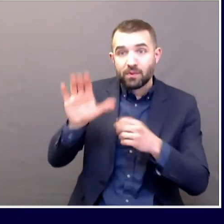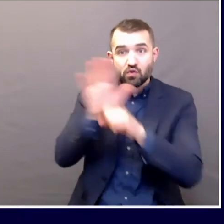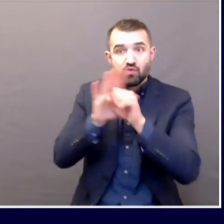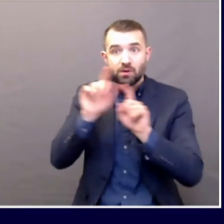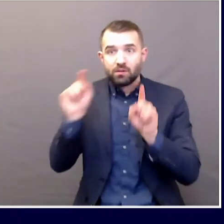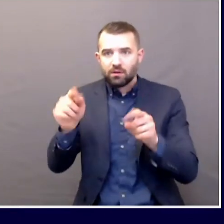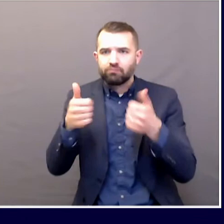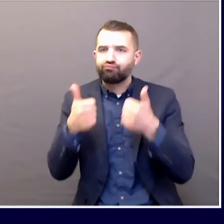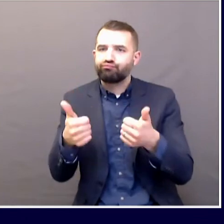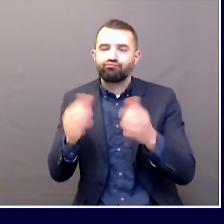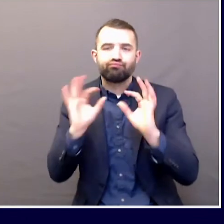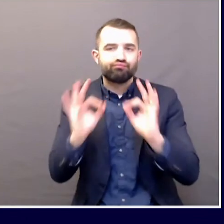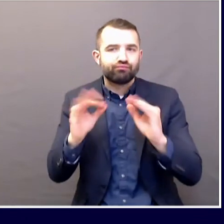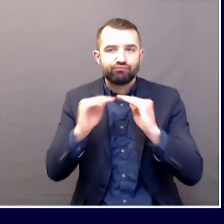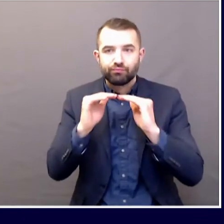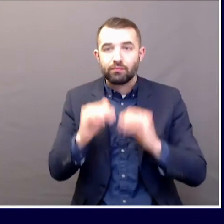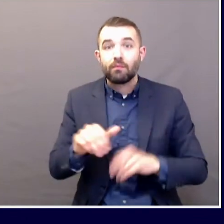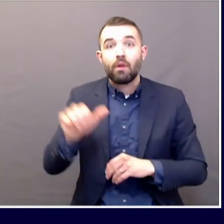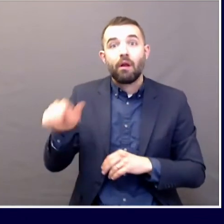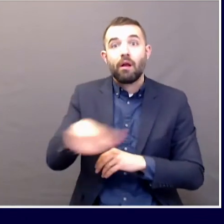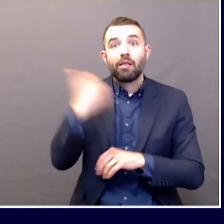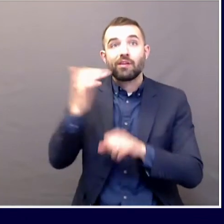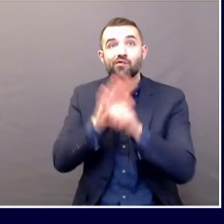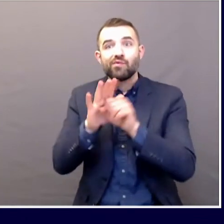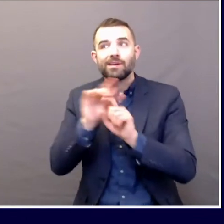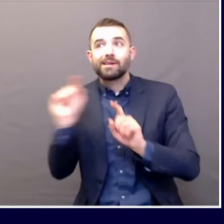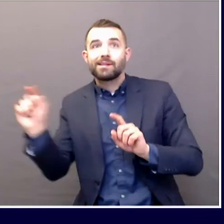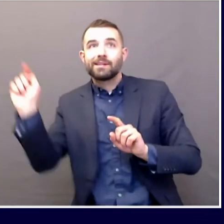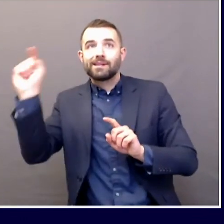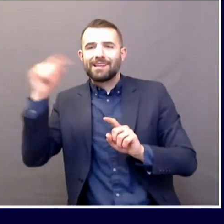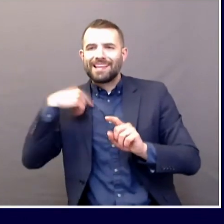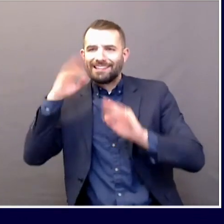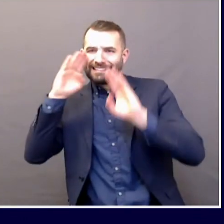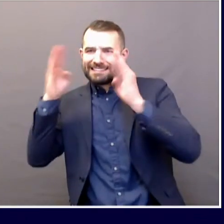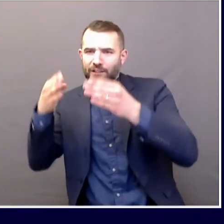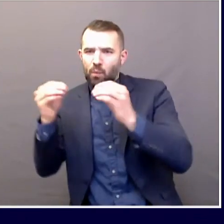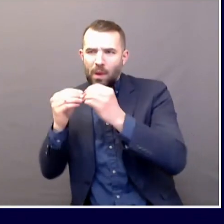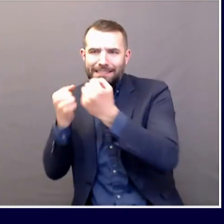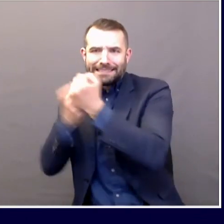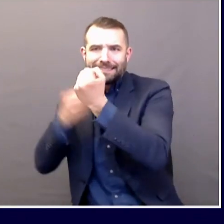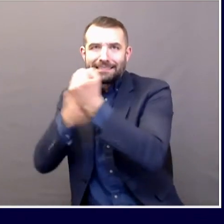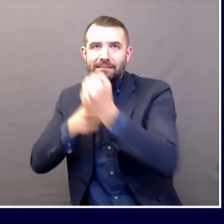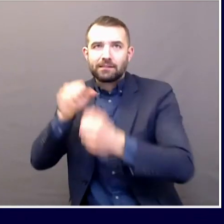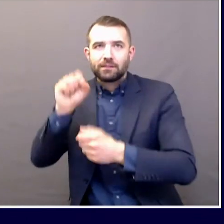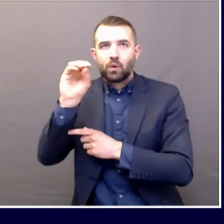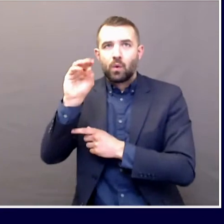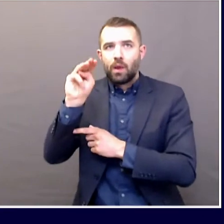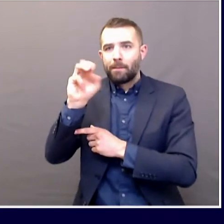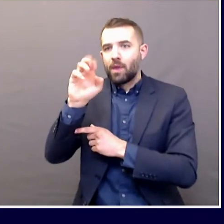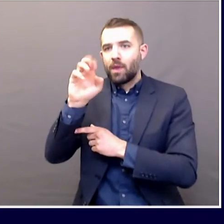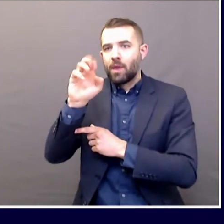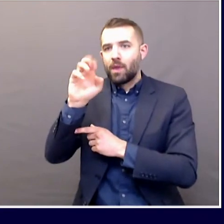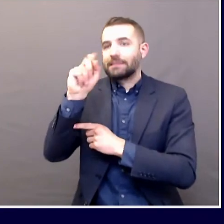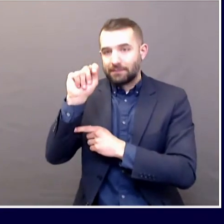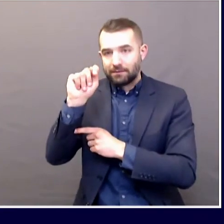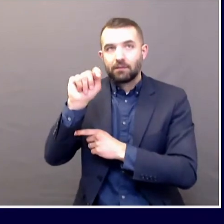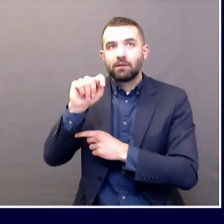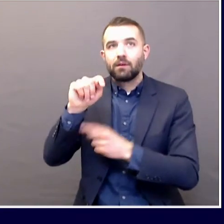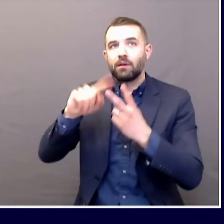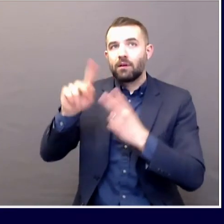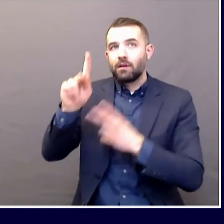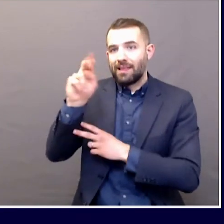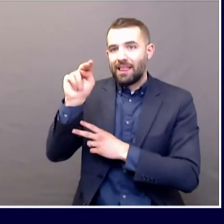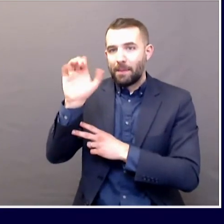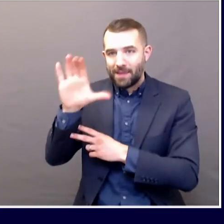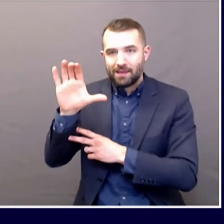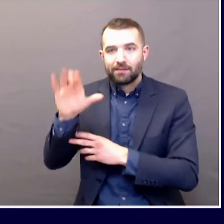in a moment. For example, Somerset County, Kennebec County, Oxford County, Washington County, Androscoggin County. Those are